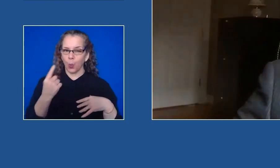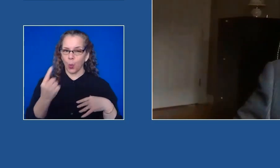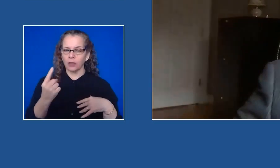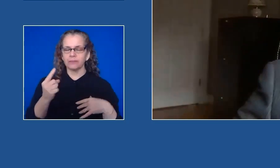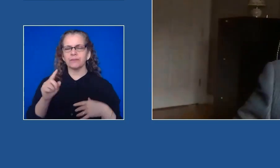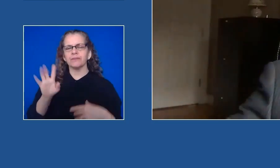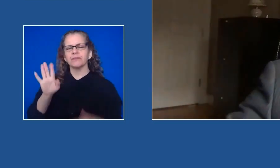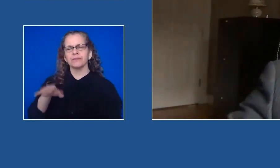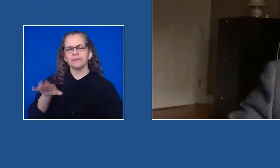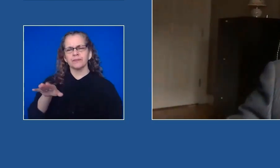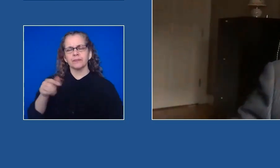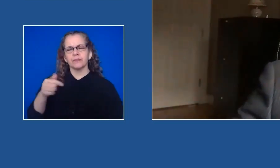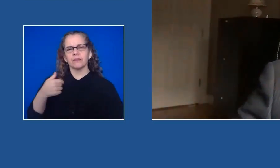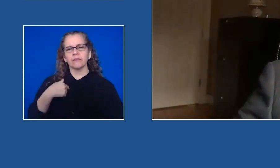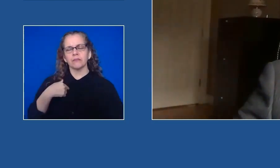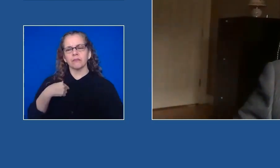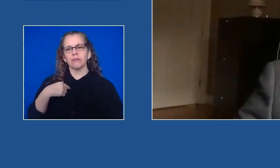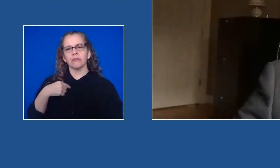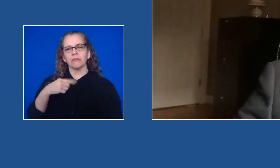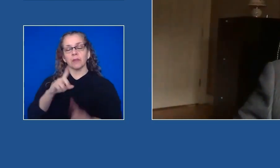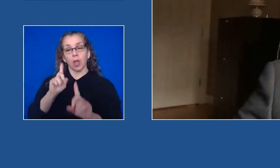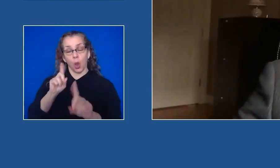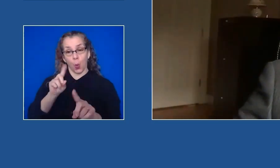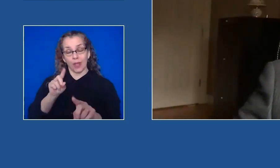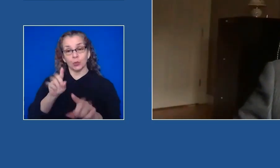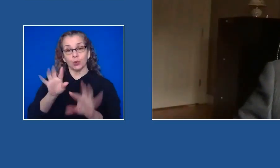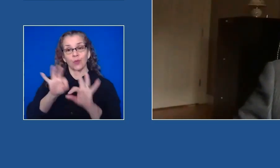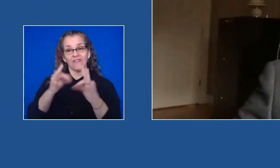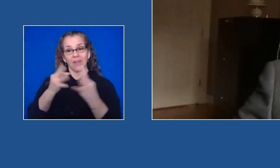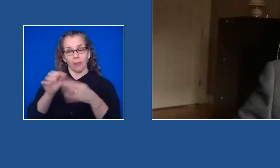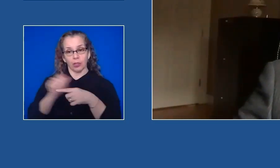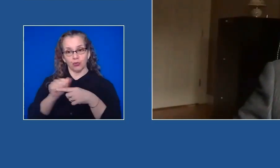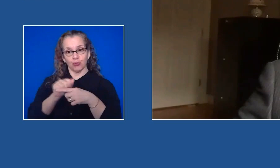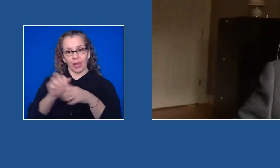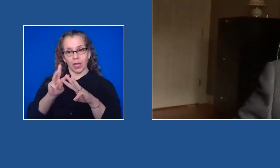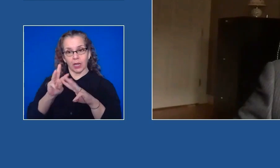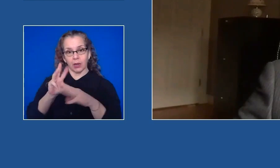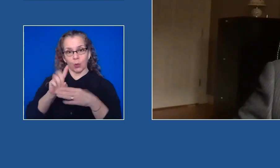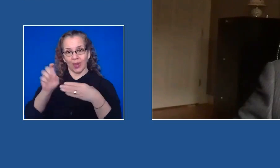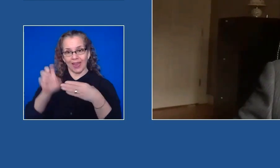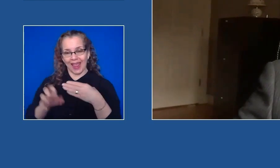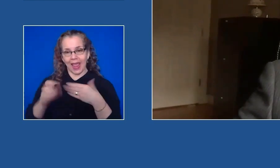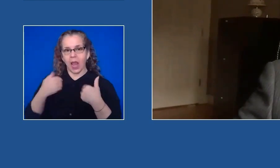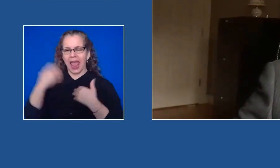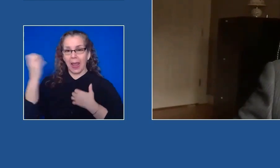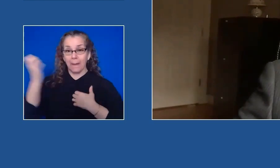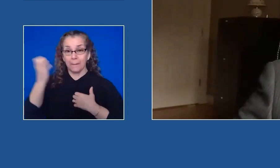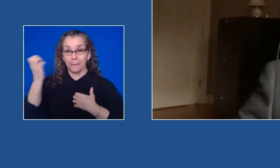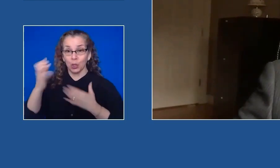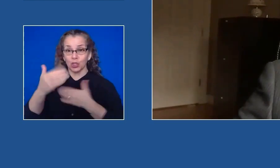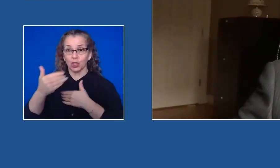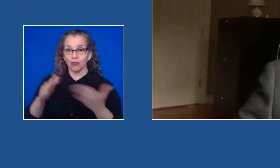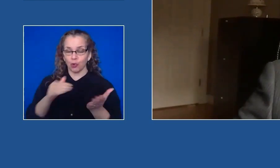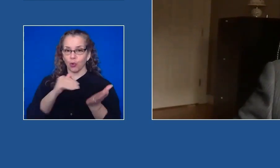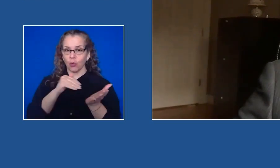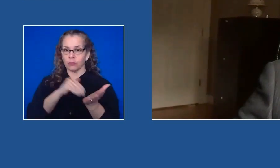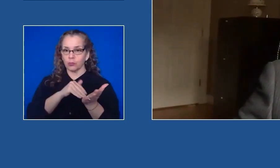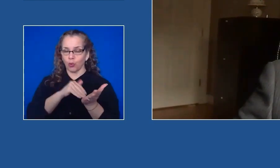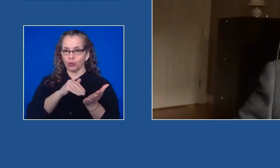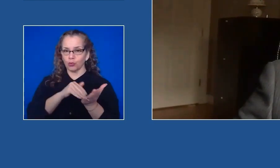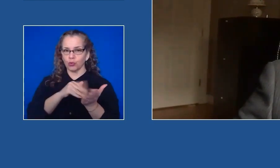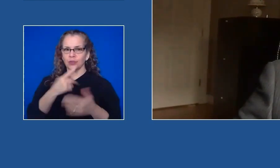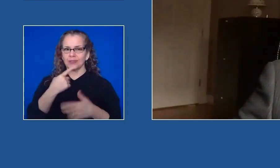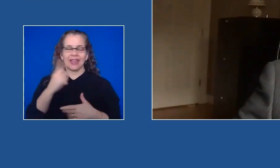I attend a Family Connections training weekend, and there was an emergency room physician who stated, I just can't expect